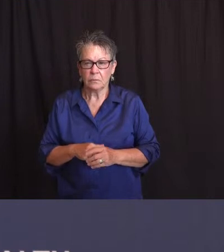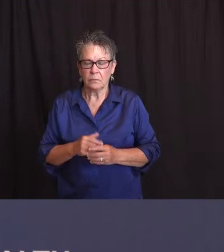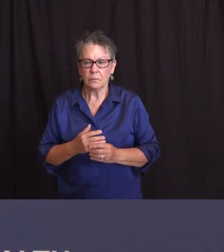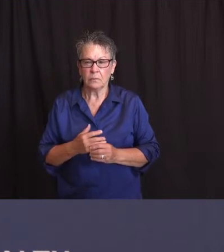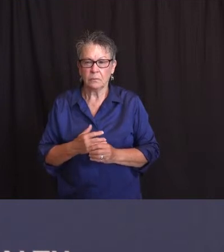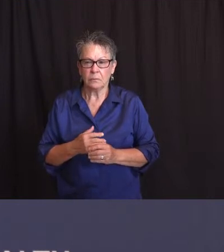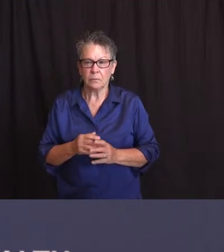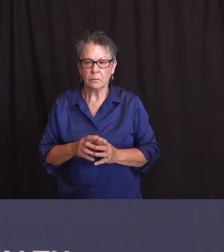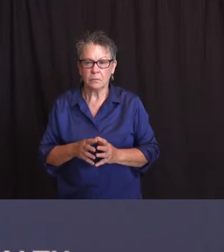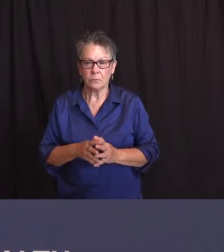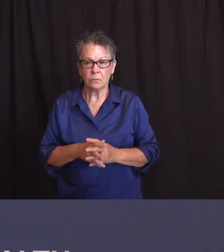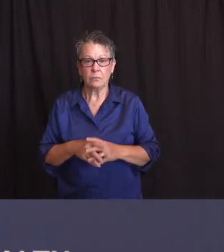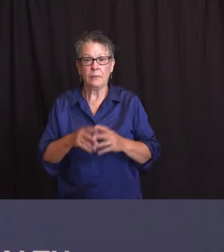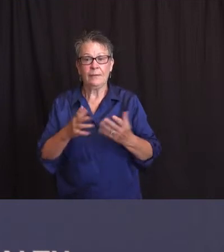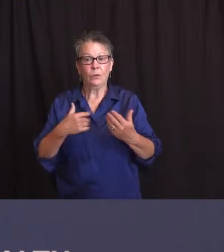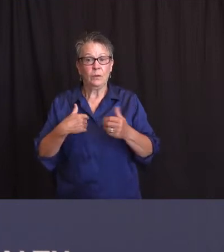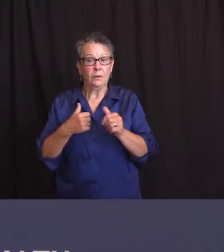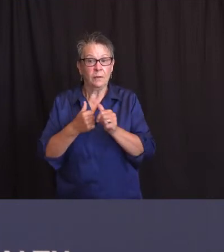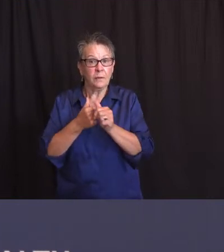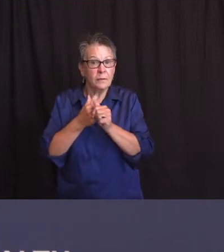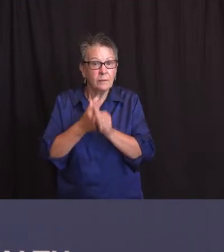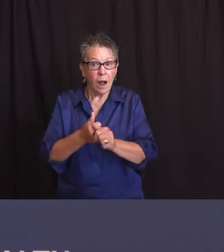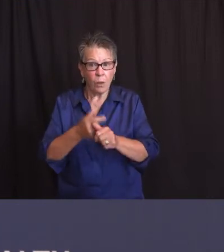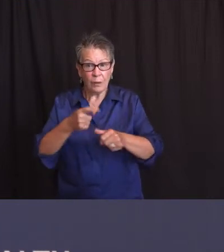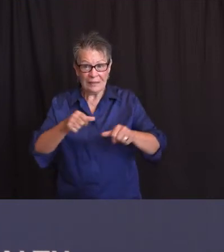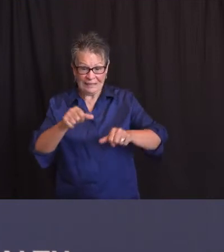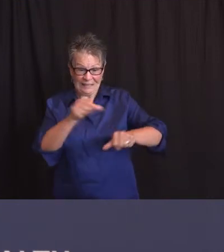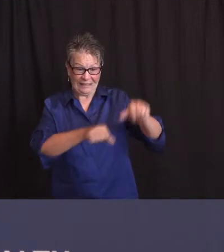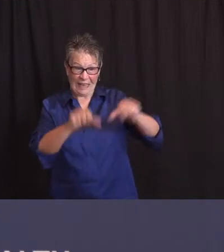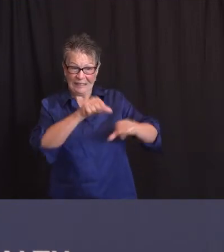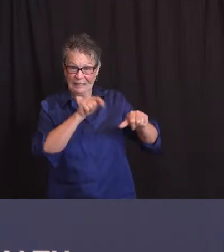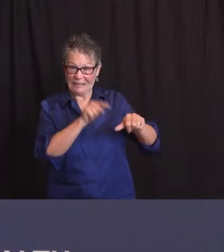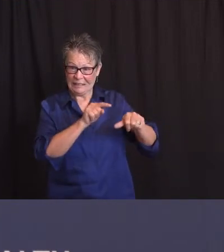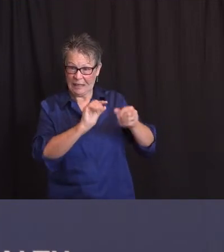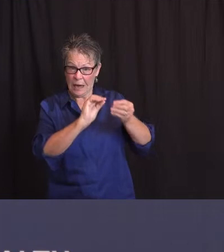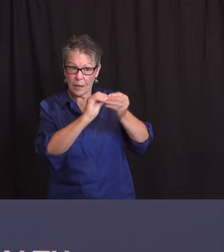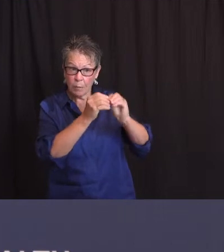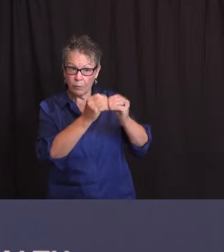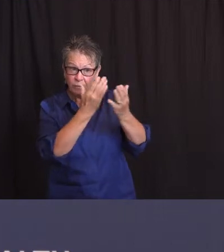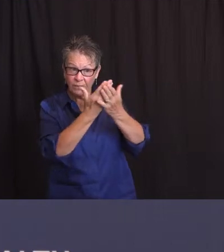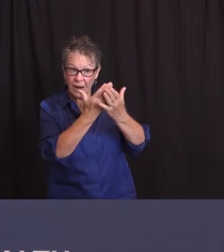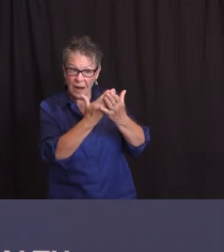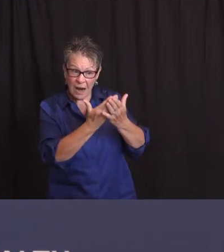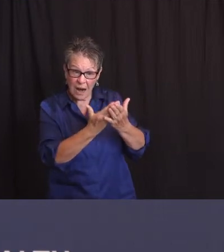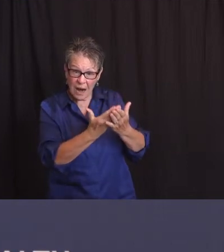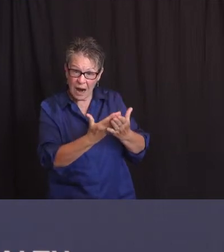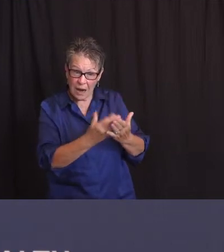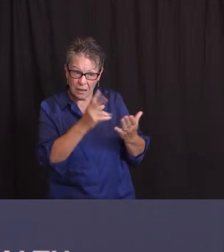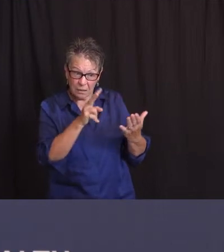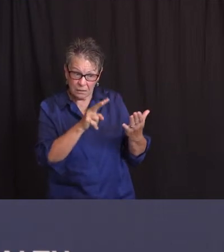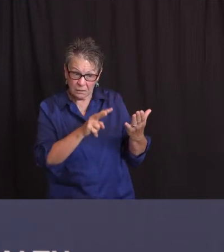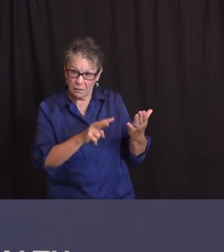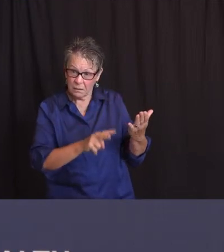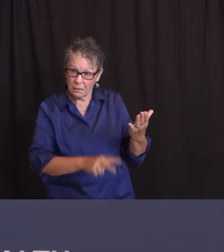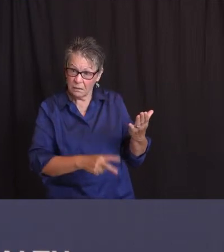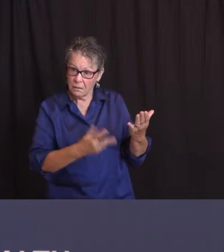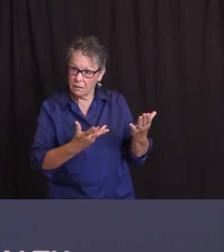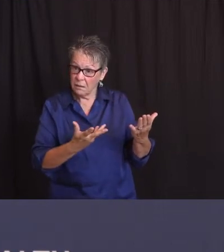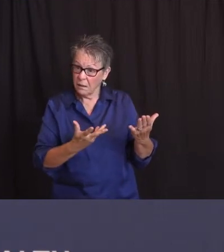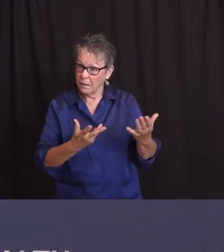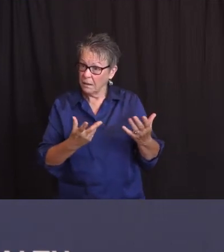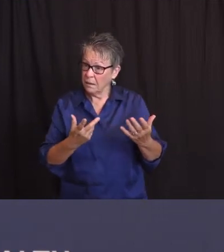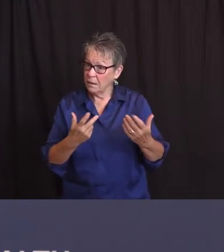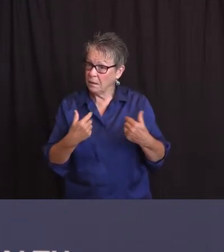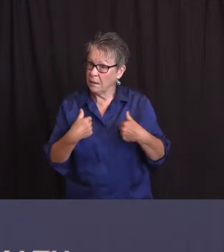based on science, data, medical facts, you have to have all options available. That's just the